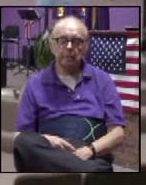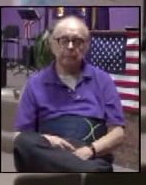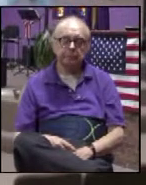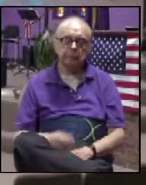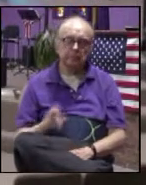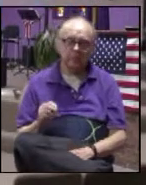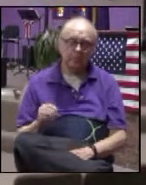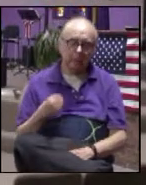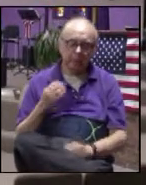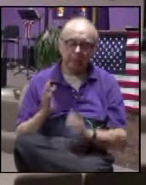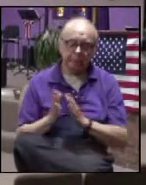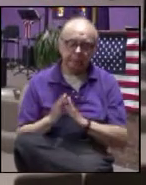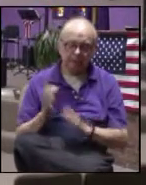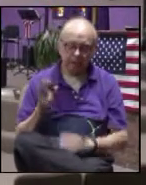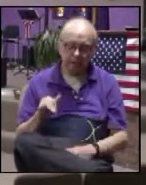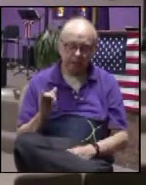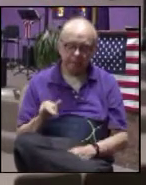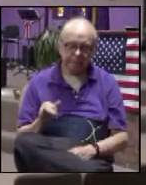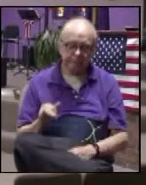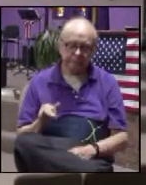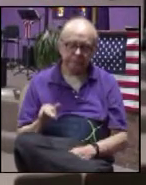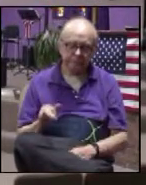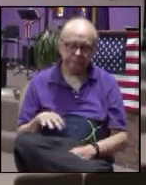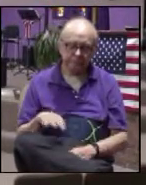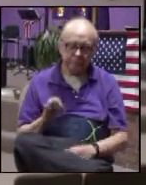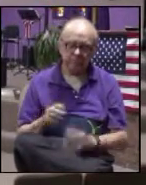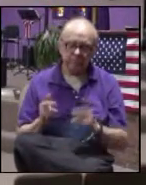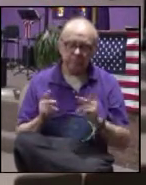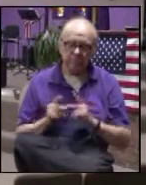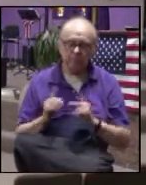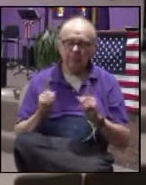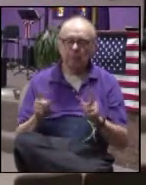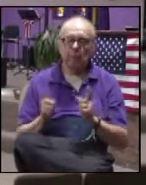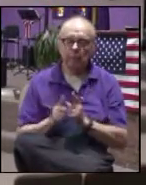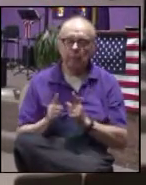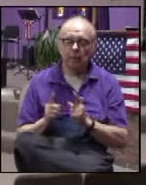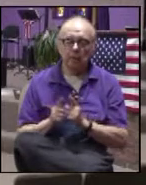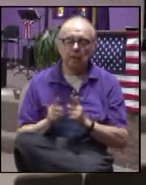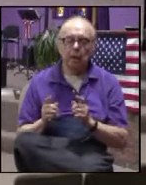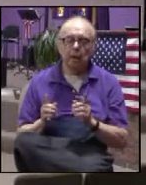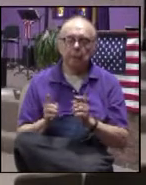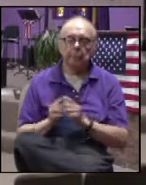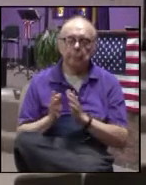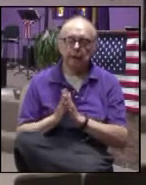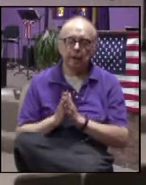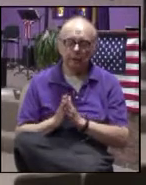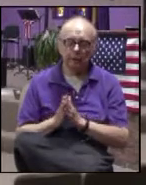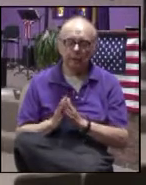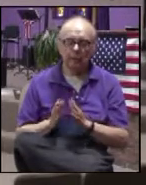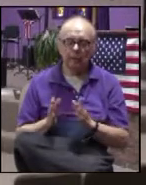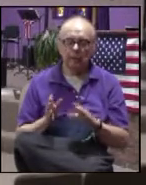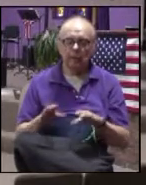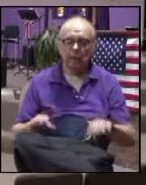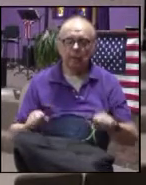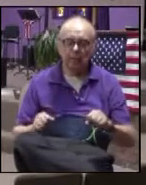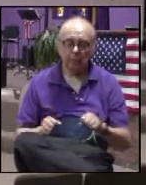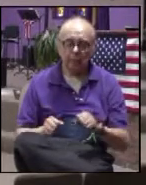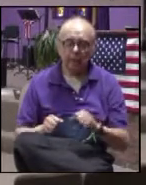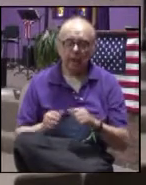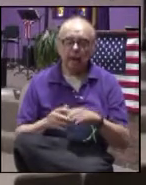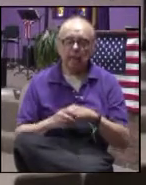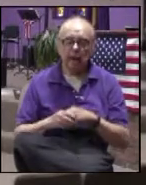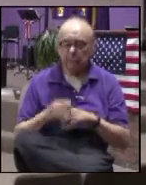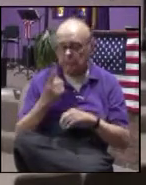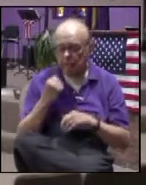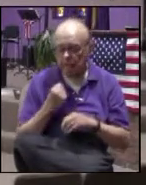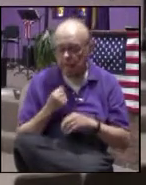No, will you pray with me? Yes. Let's find a place where we can meet and let's pray together. Let's get down and let's hold hands and let's just cry. And